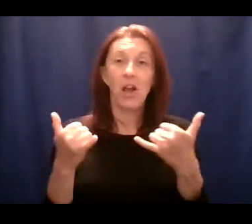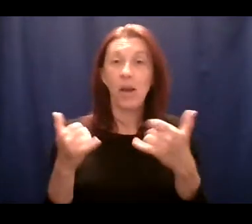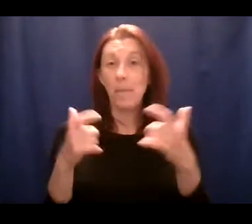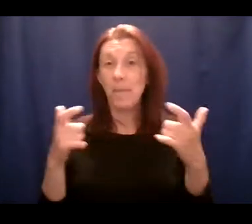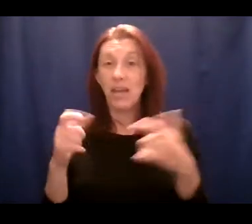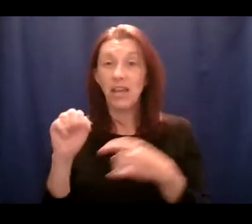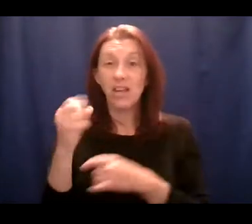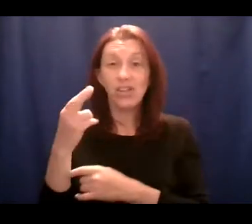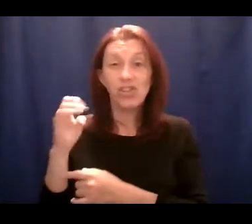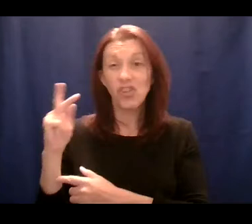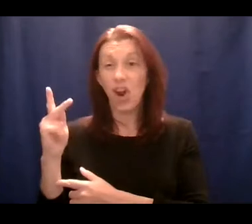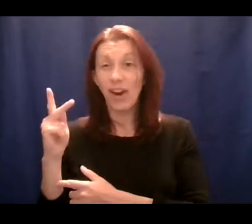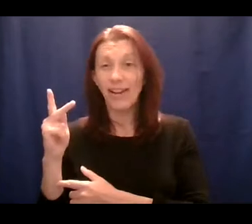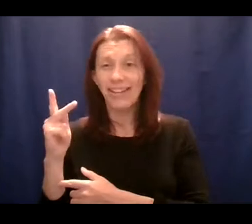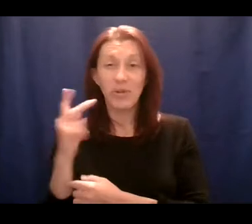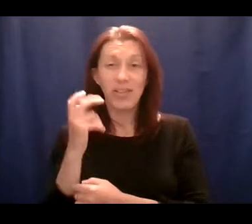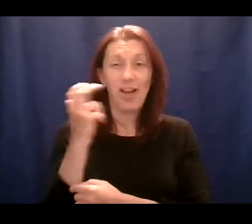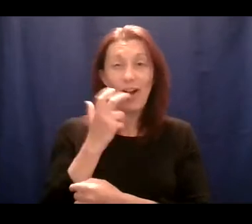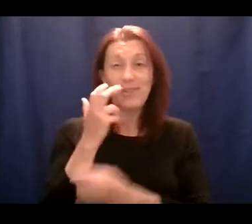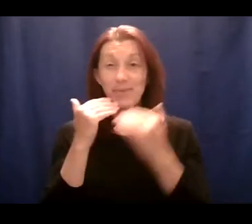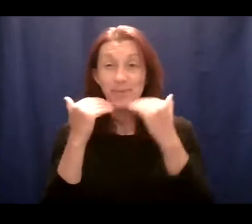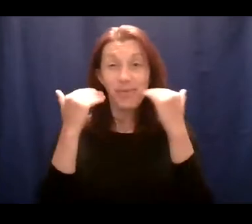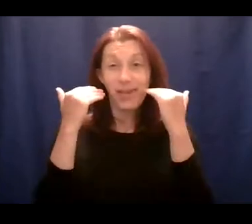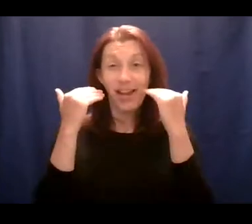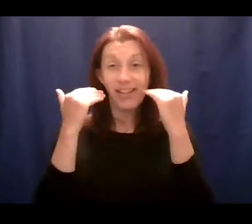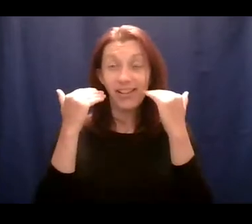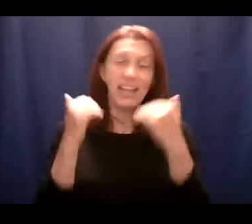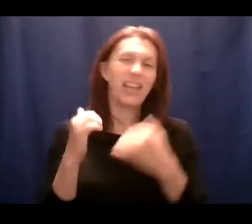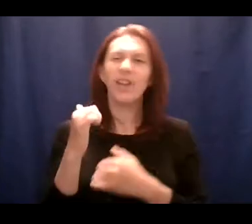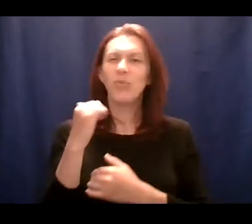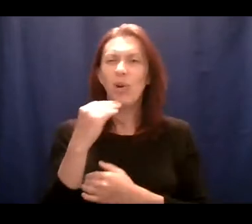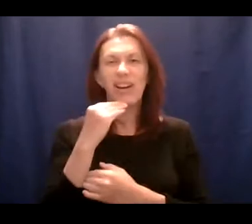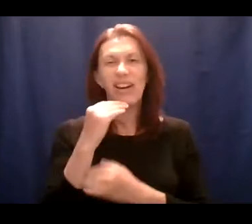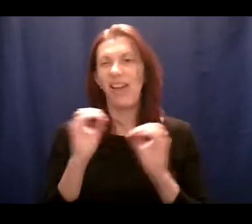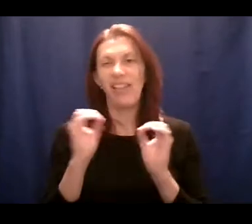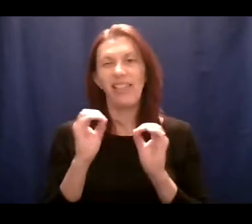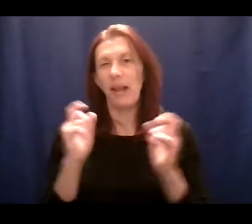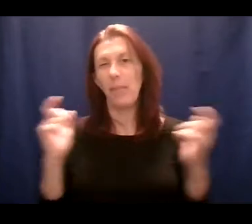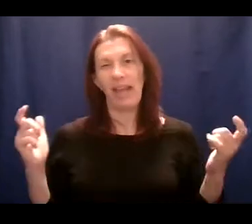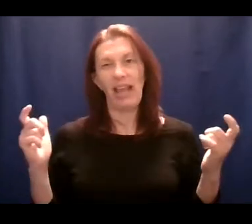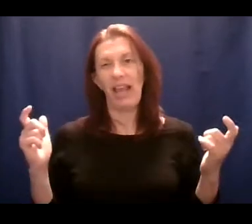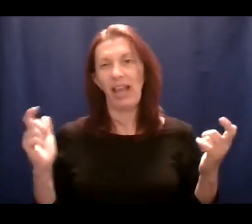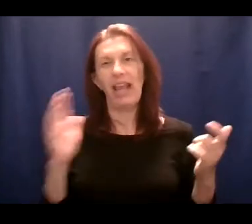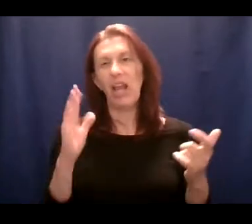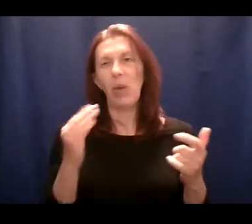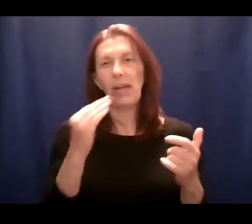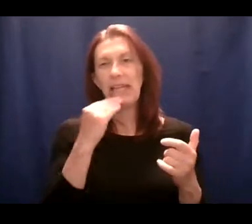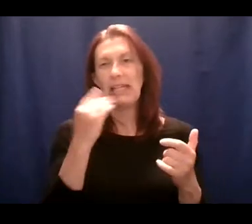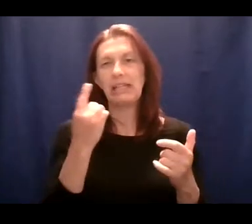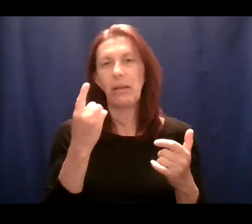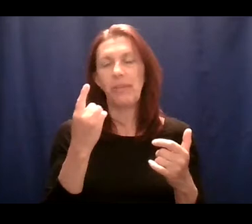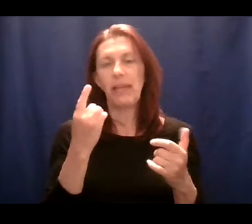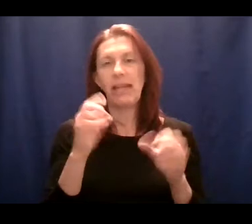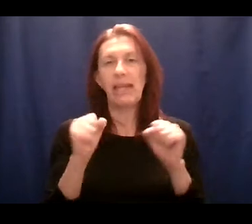smile, it's not going to eat something huge. It's just going to eat something that he can fit as he